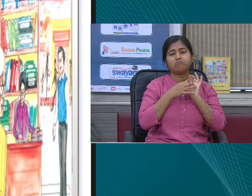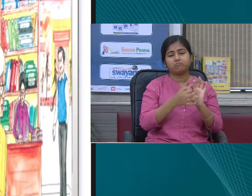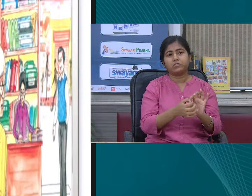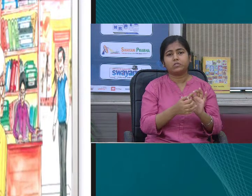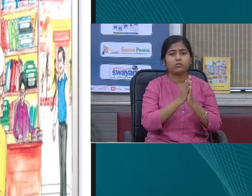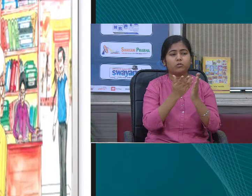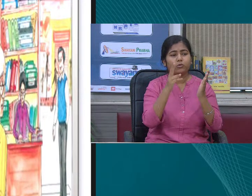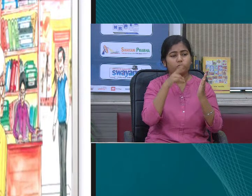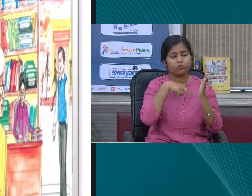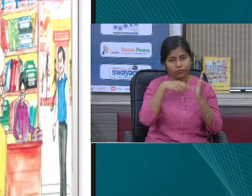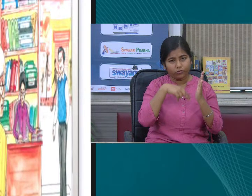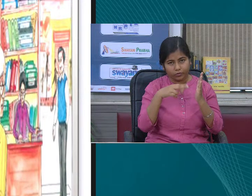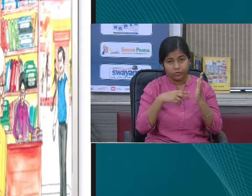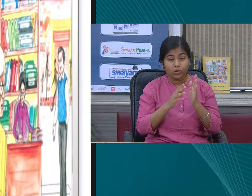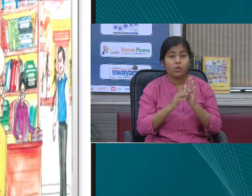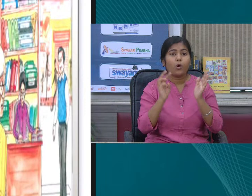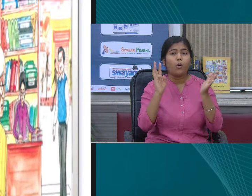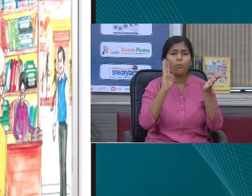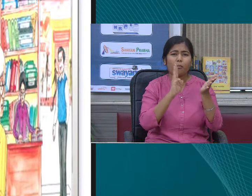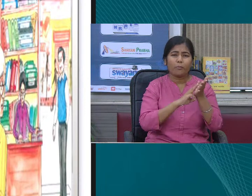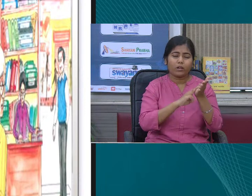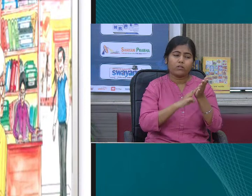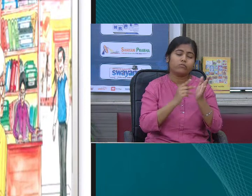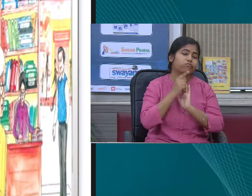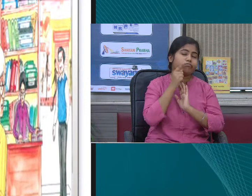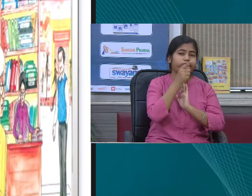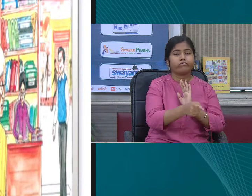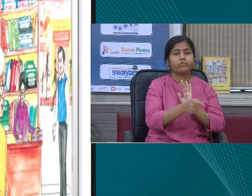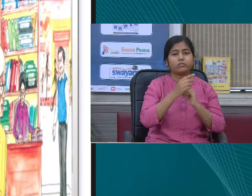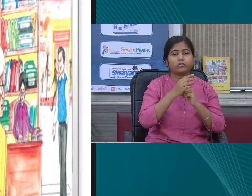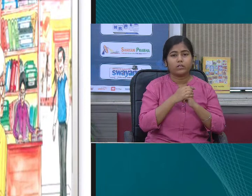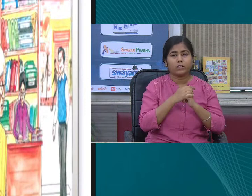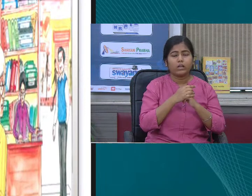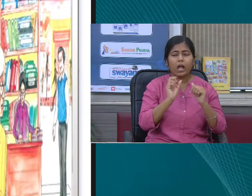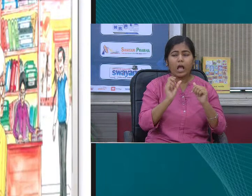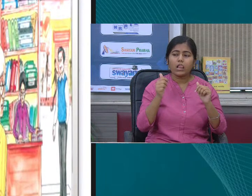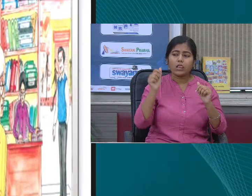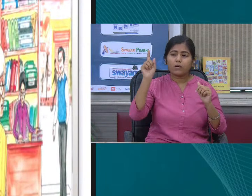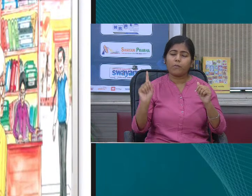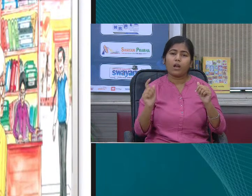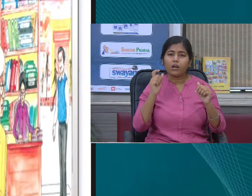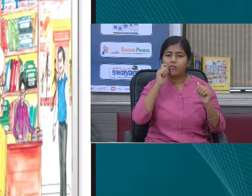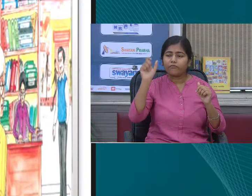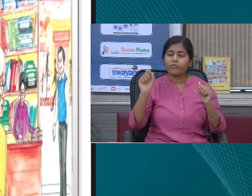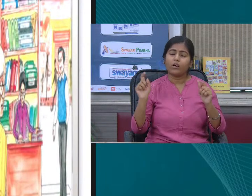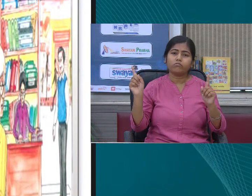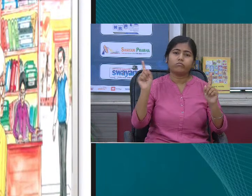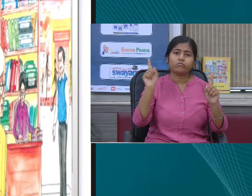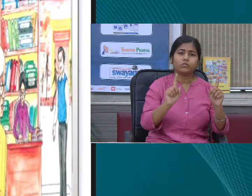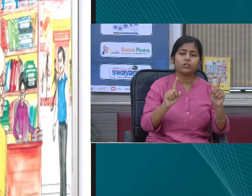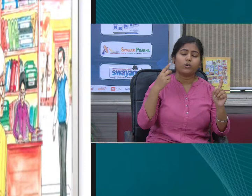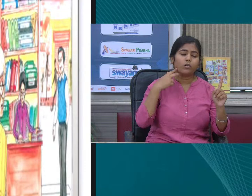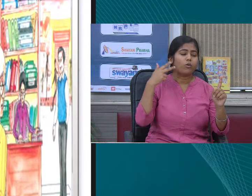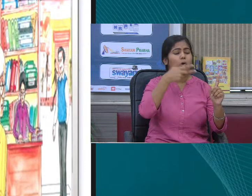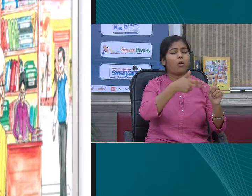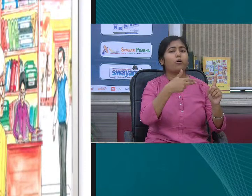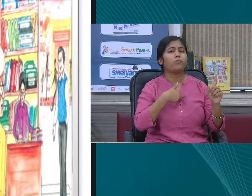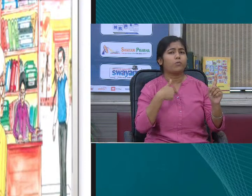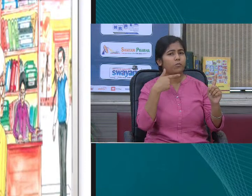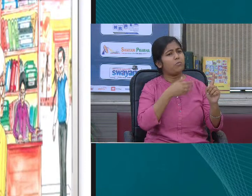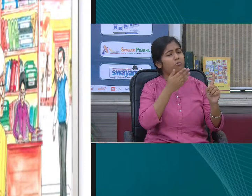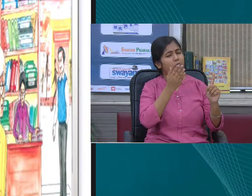on one such visit on Monday, a man approached him and told him that he was his old